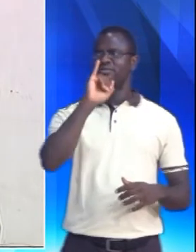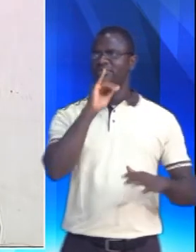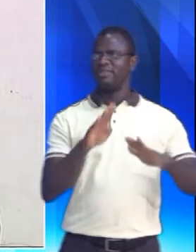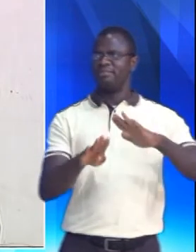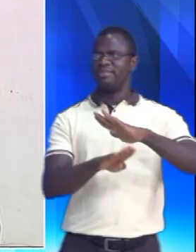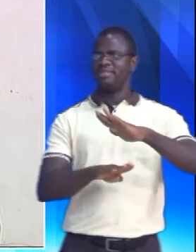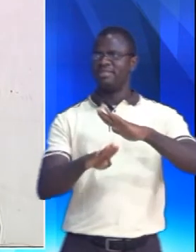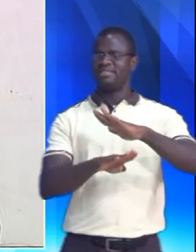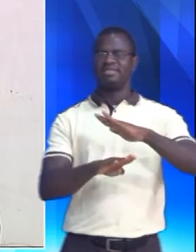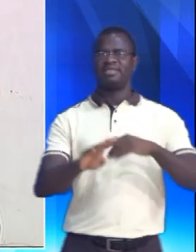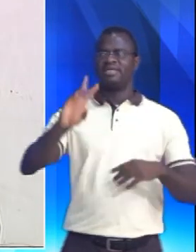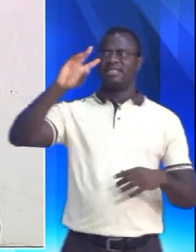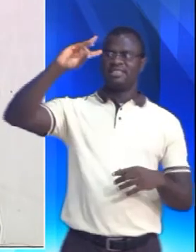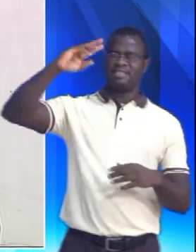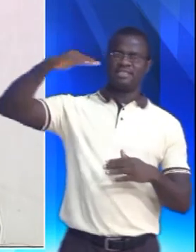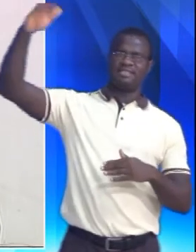the power